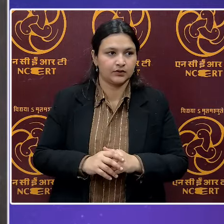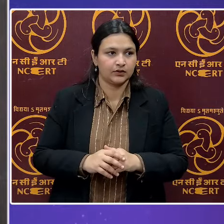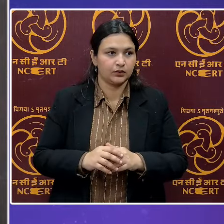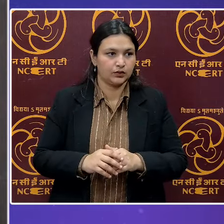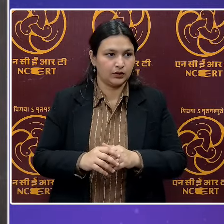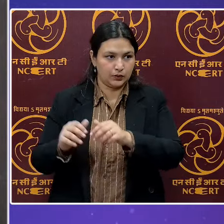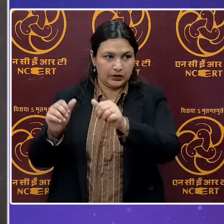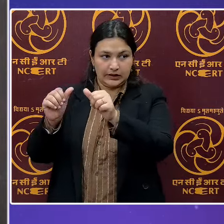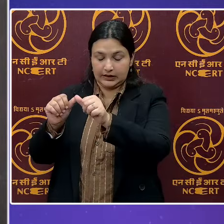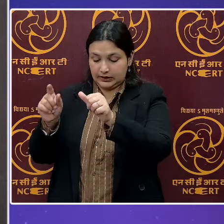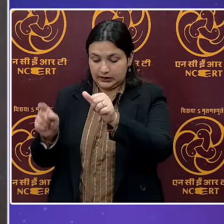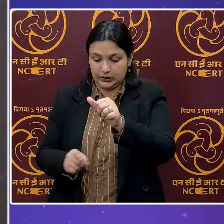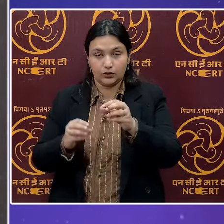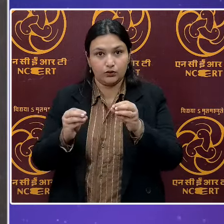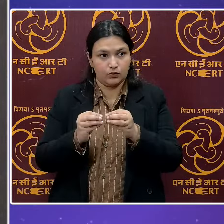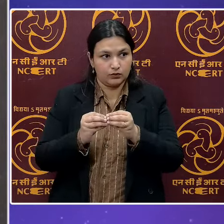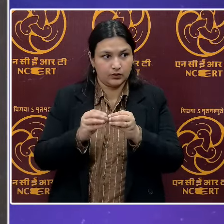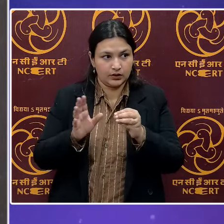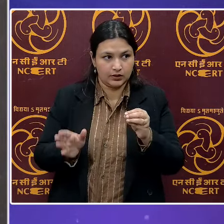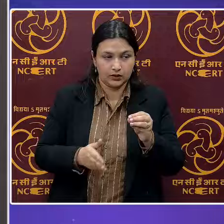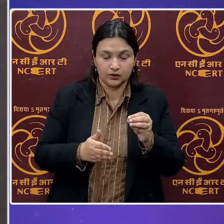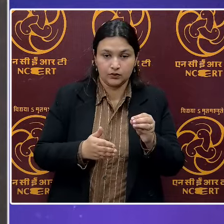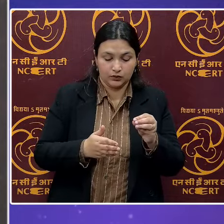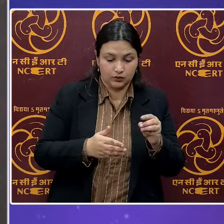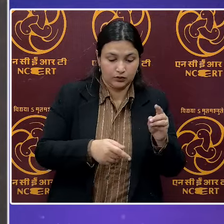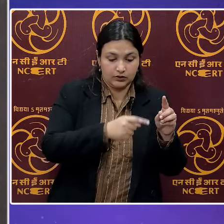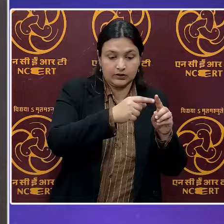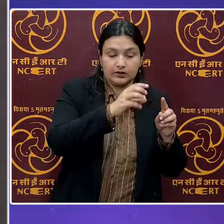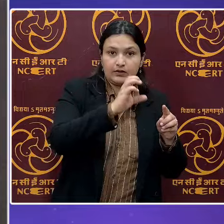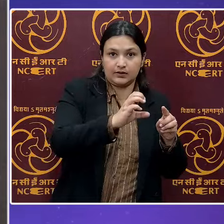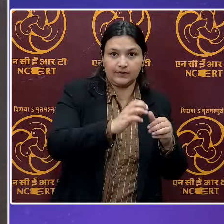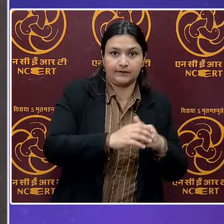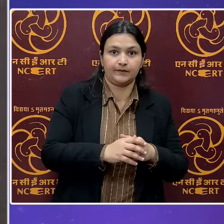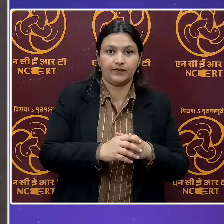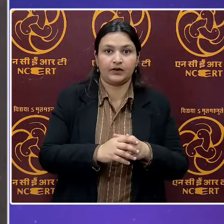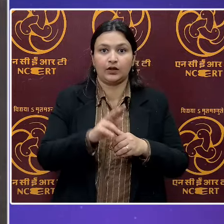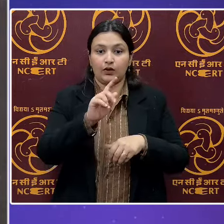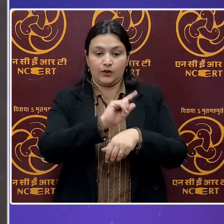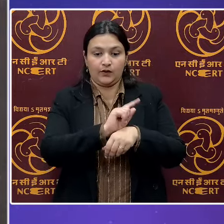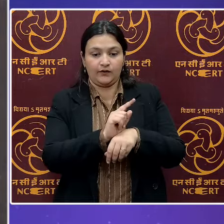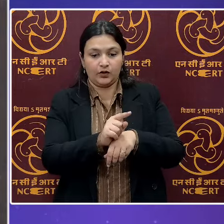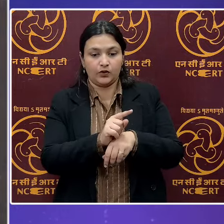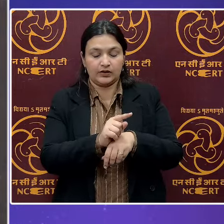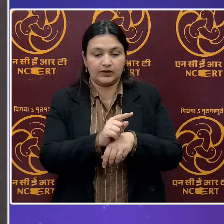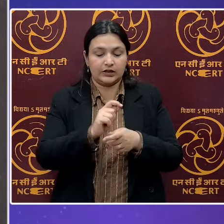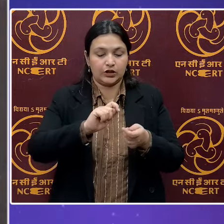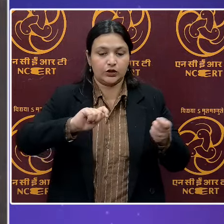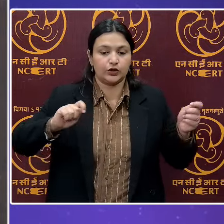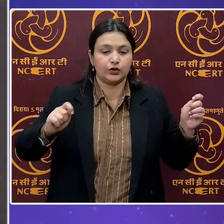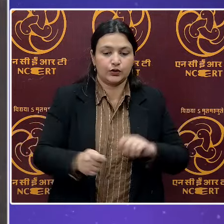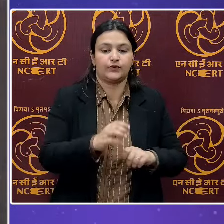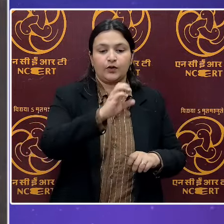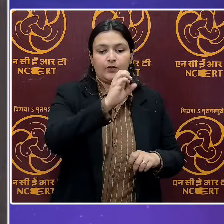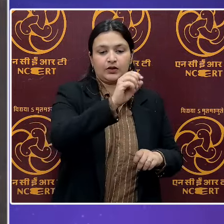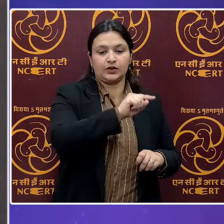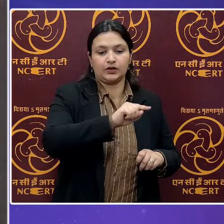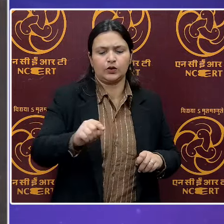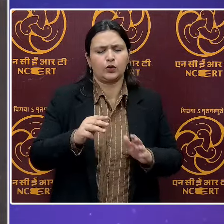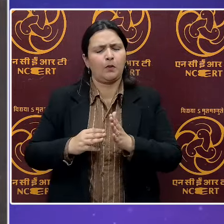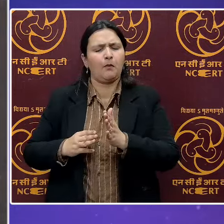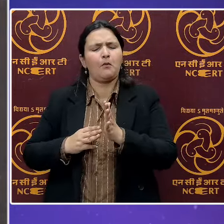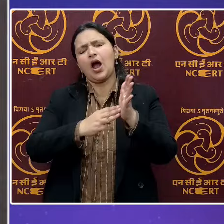4 times. But see, the velocity velocity changes from 0 to maximum here. It is 0 here, it is